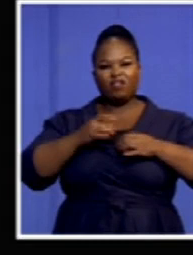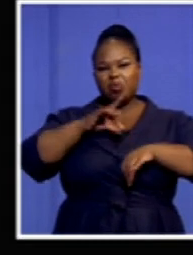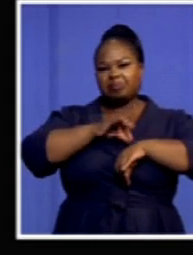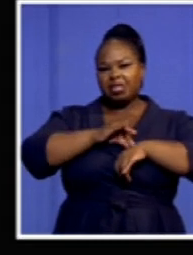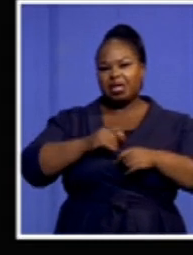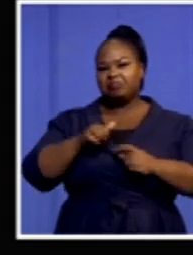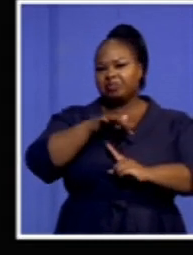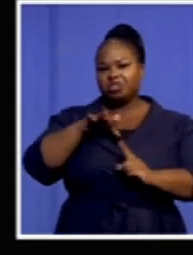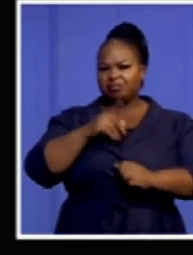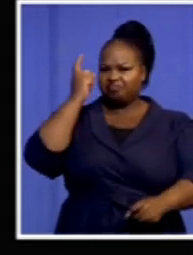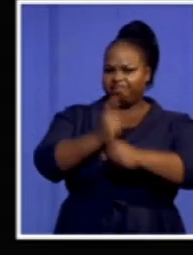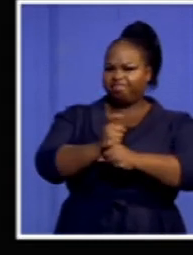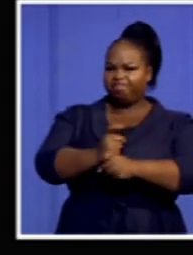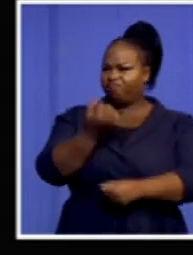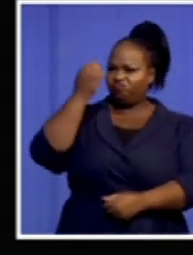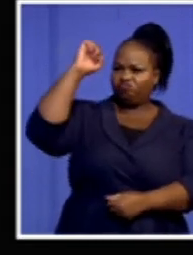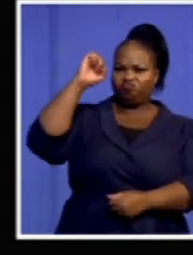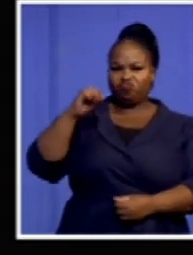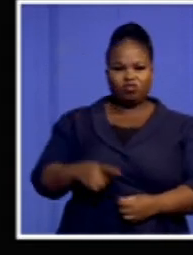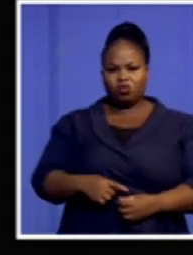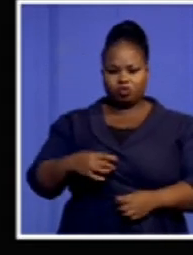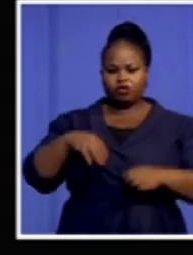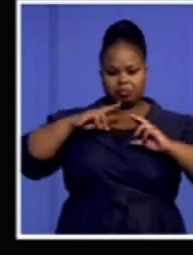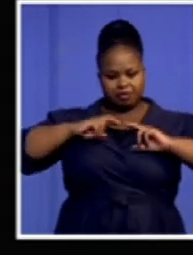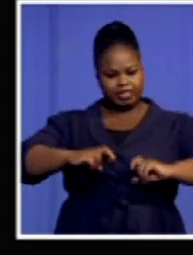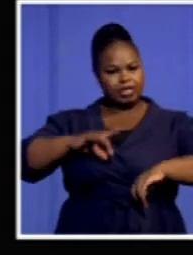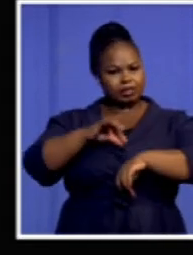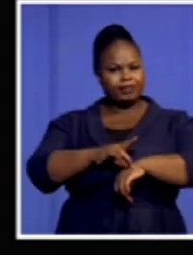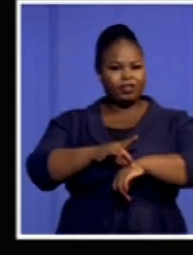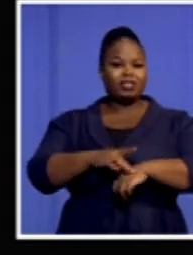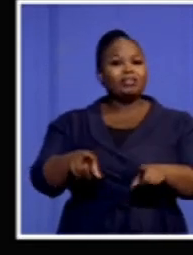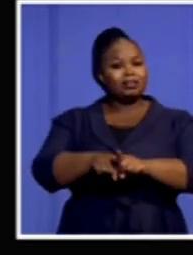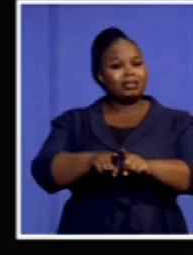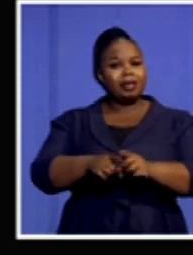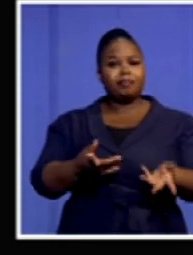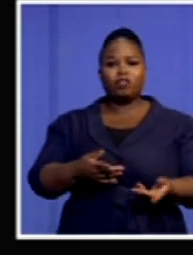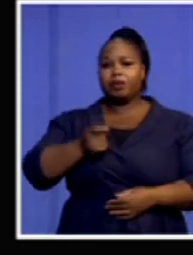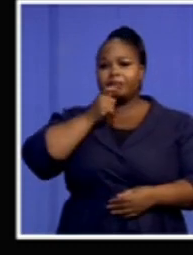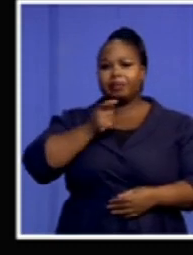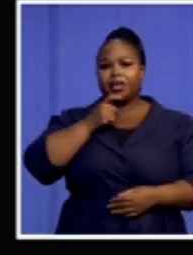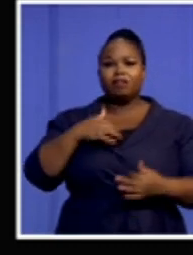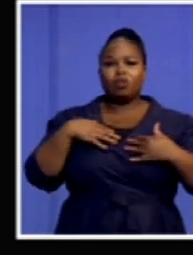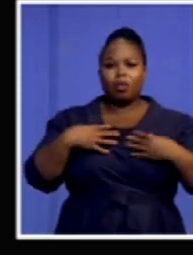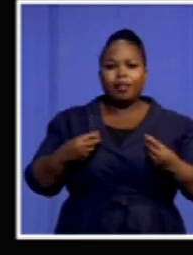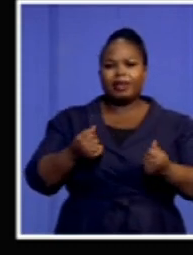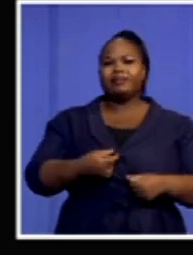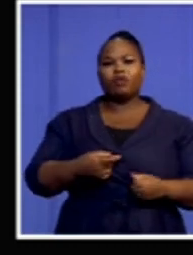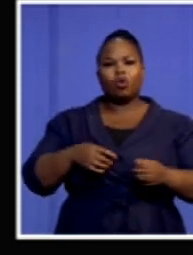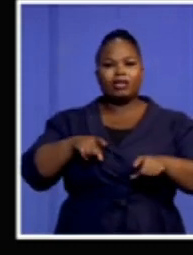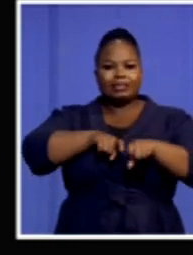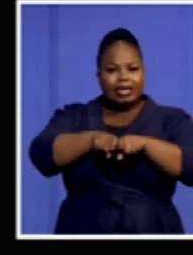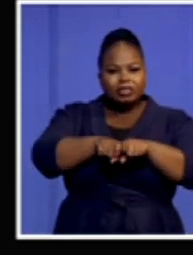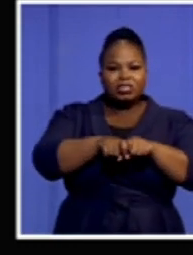consent to medical examination, including the taking of biological specimen, or refuse to be admitted at a